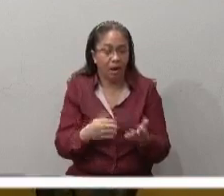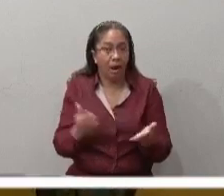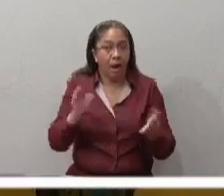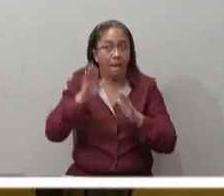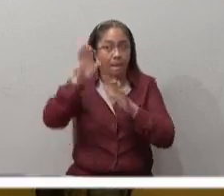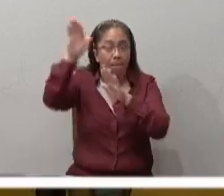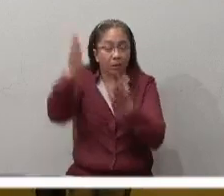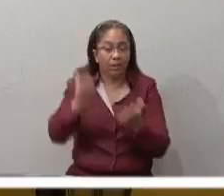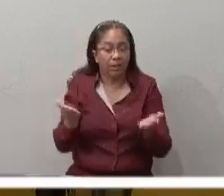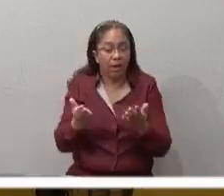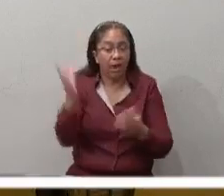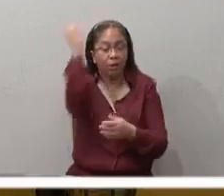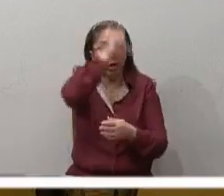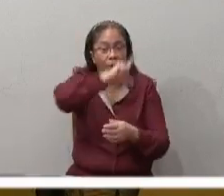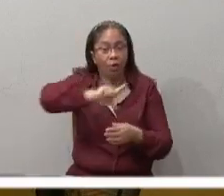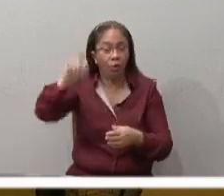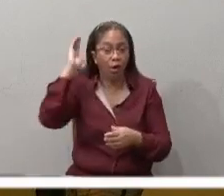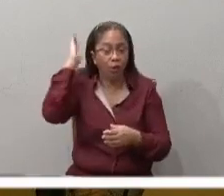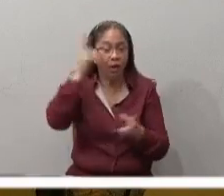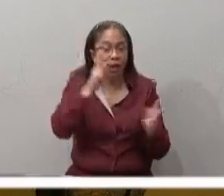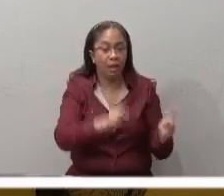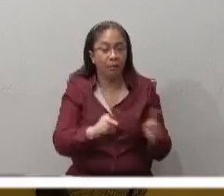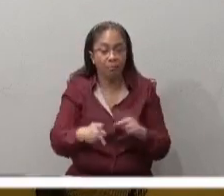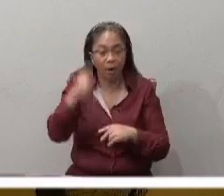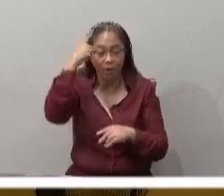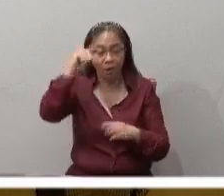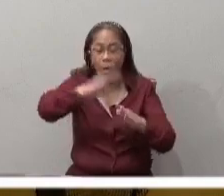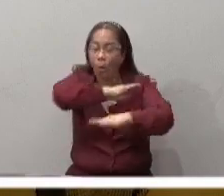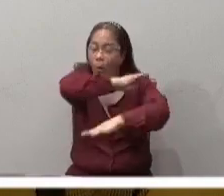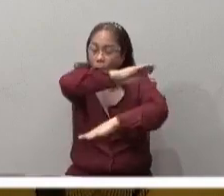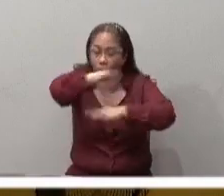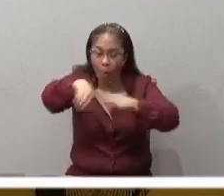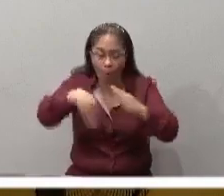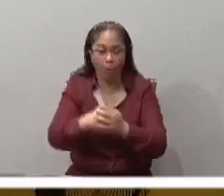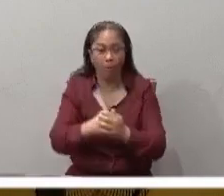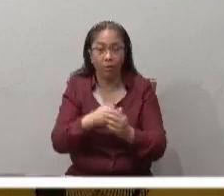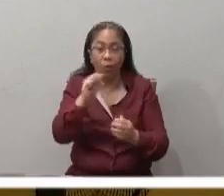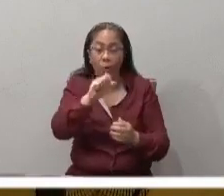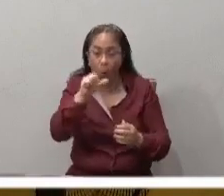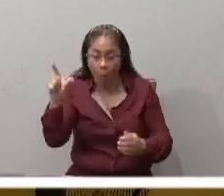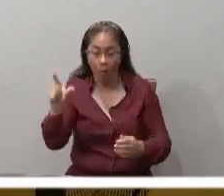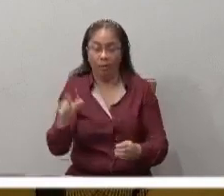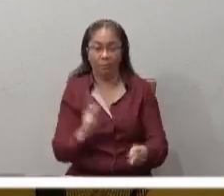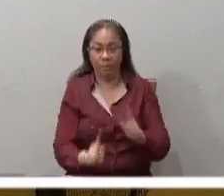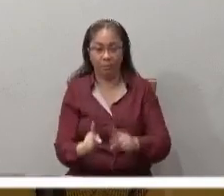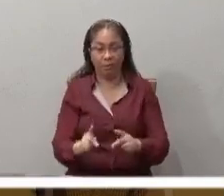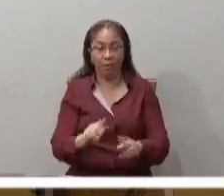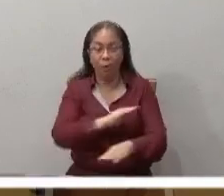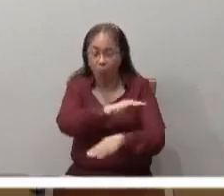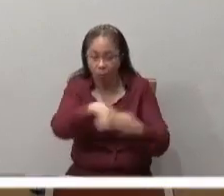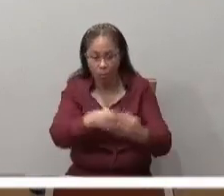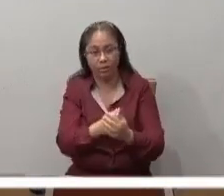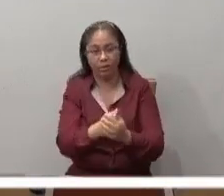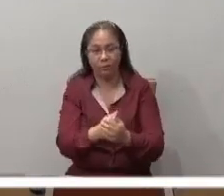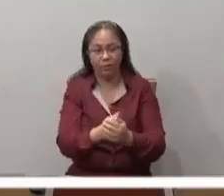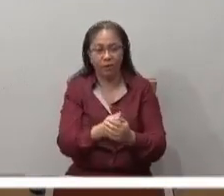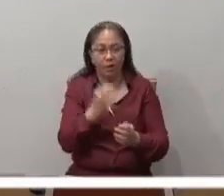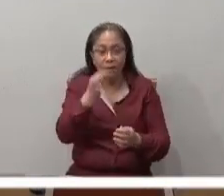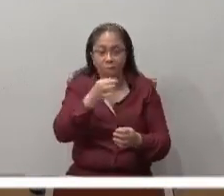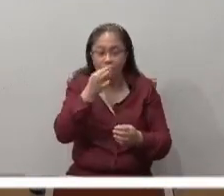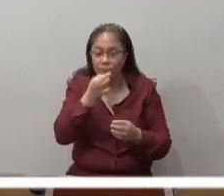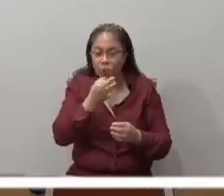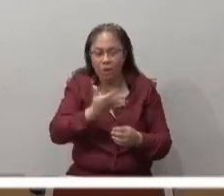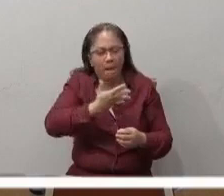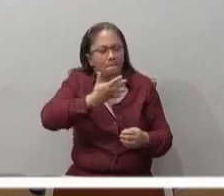mountain, the Lord of hosts will prepare for all people. I want you to hear, for all people, a banquet of